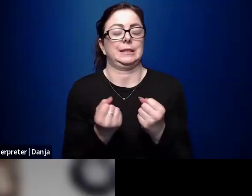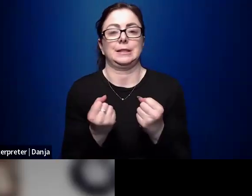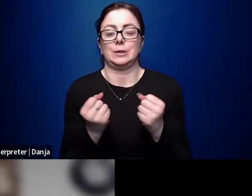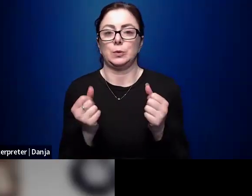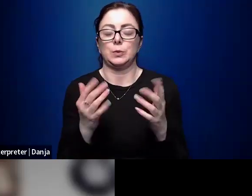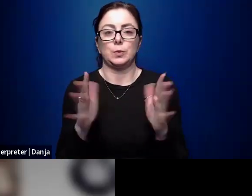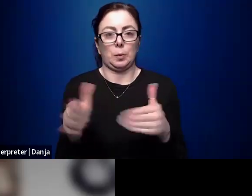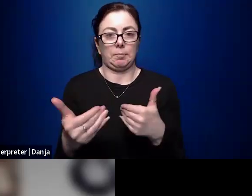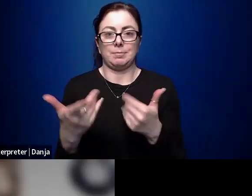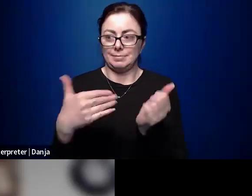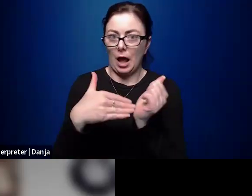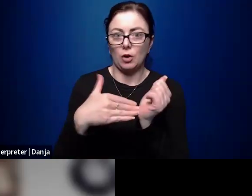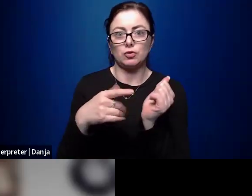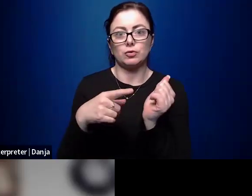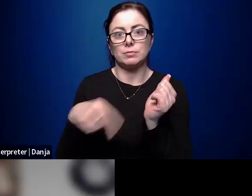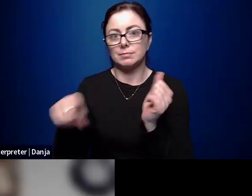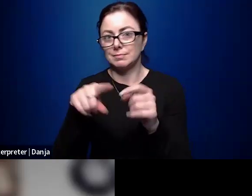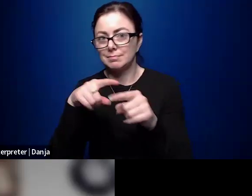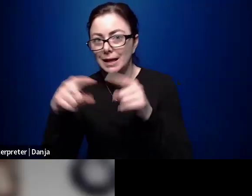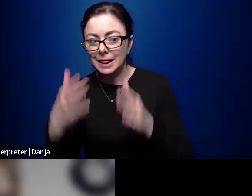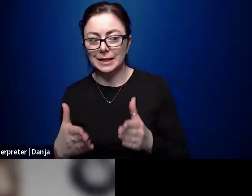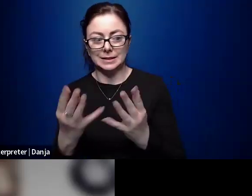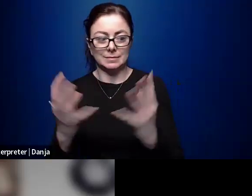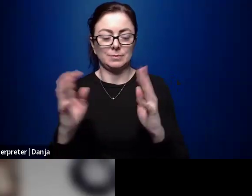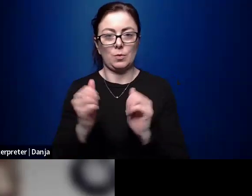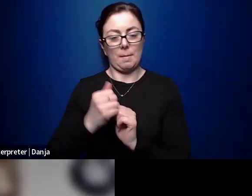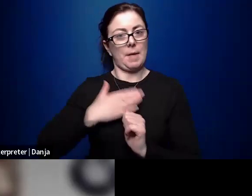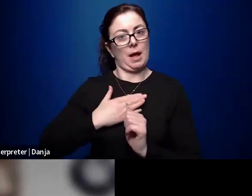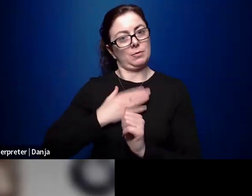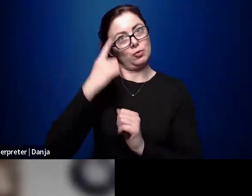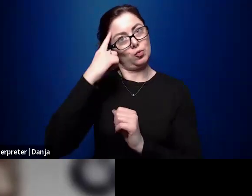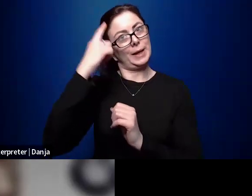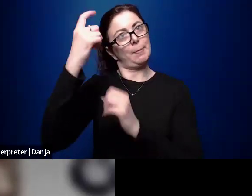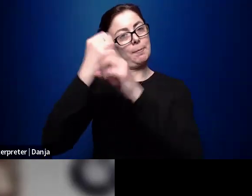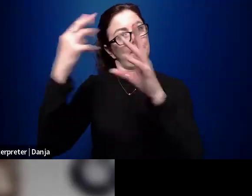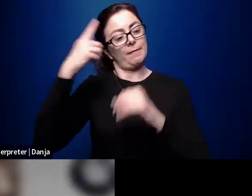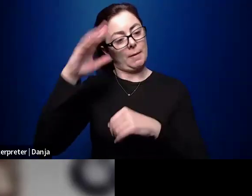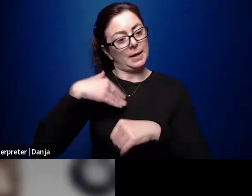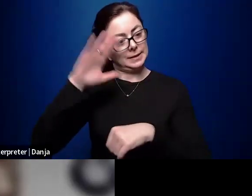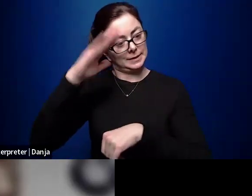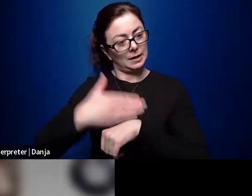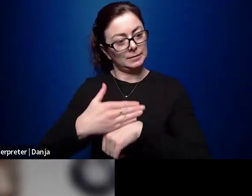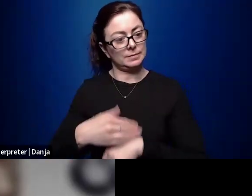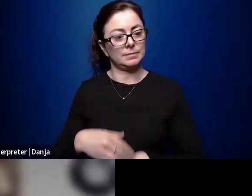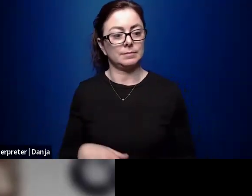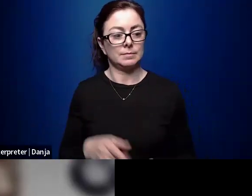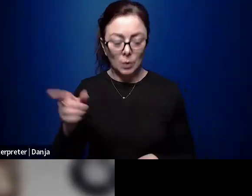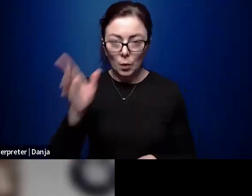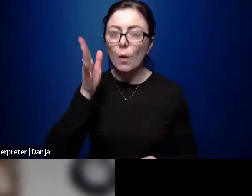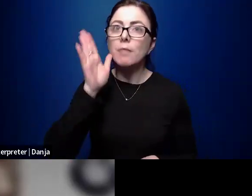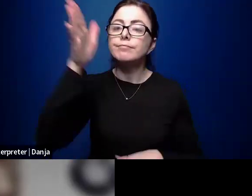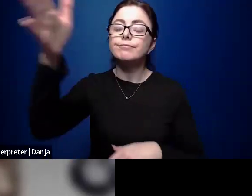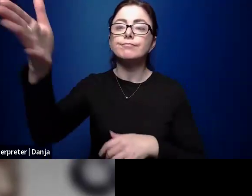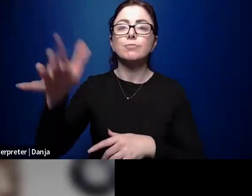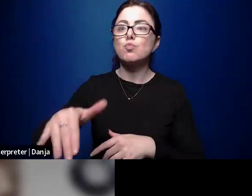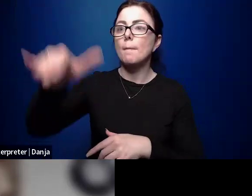specialists, with my dreams for my son. He will growing up. He will be a doctor.